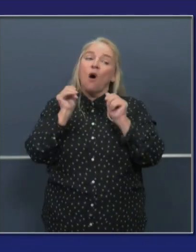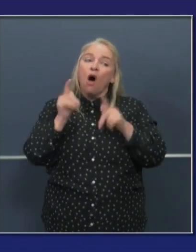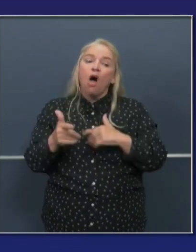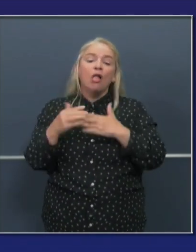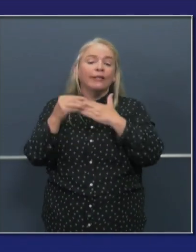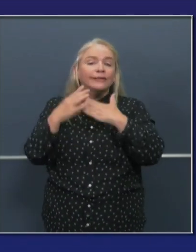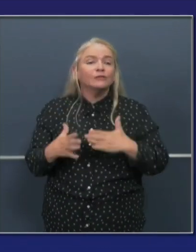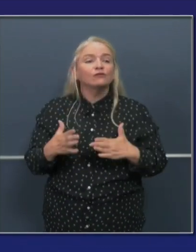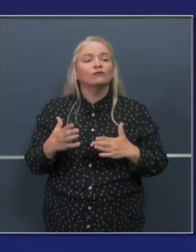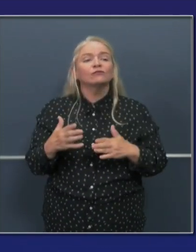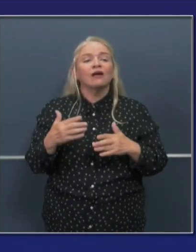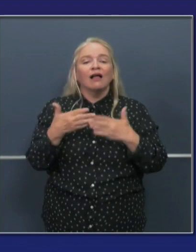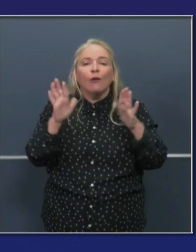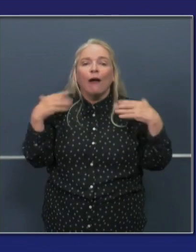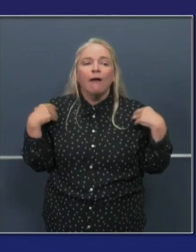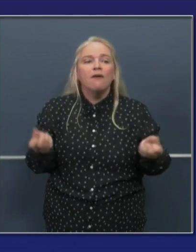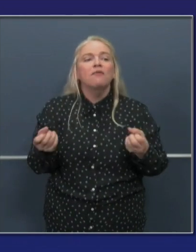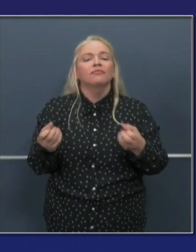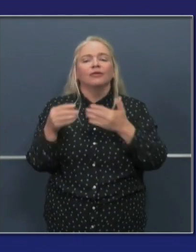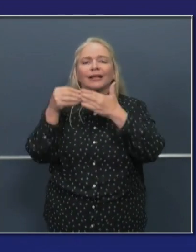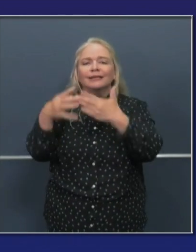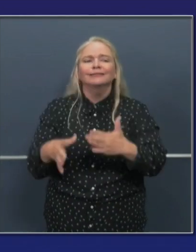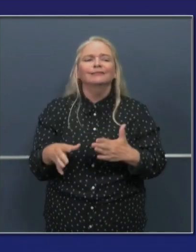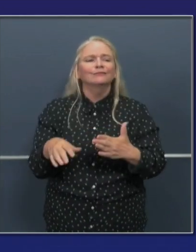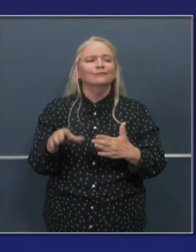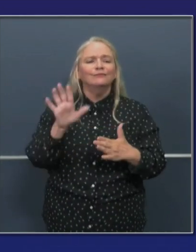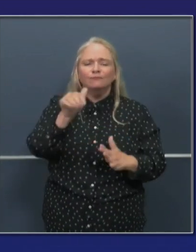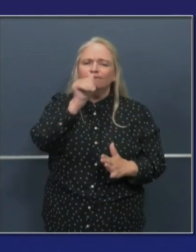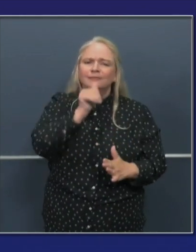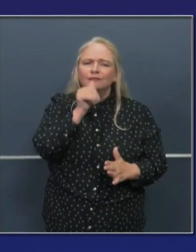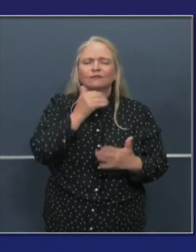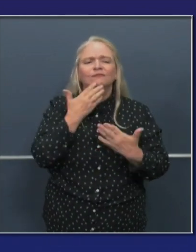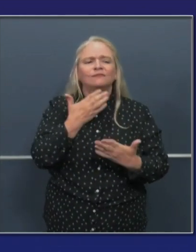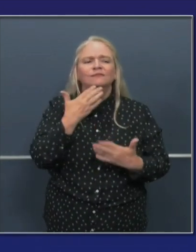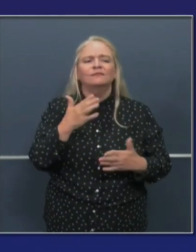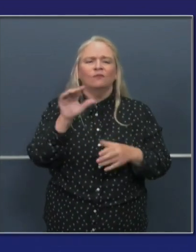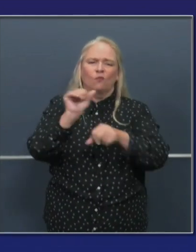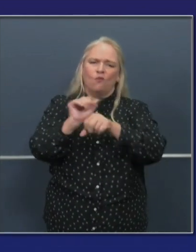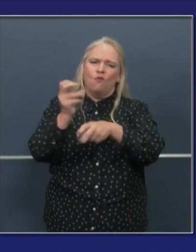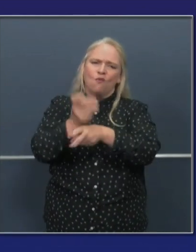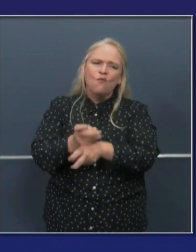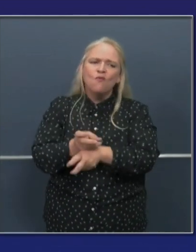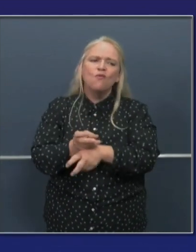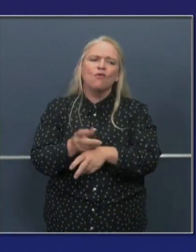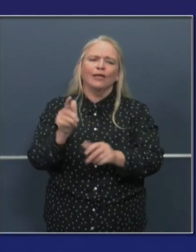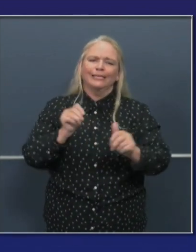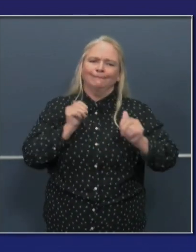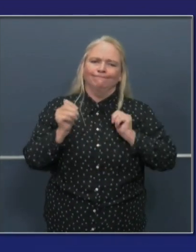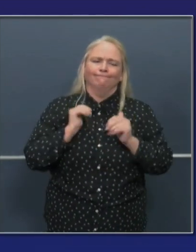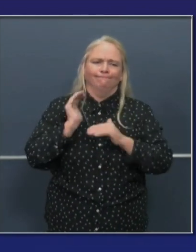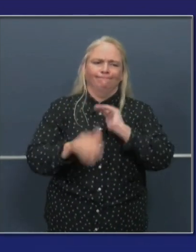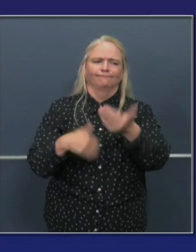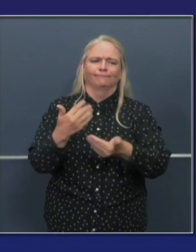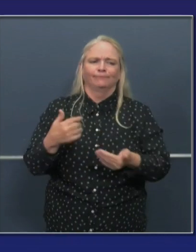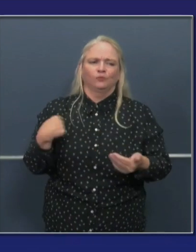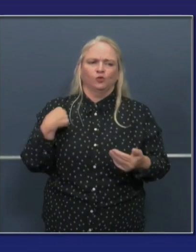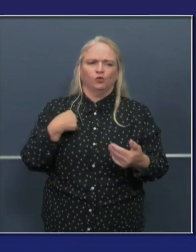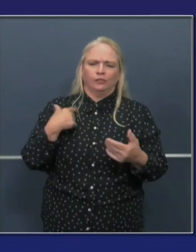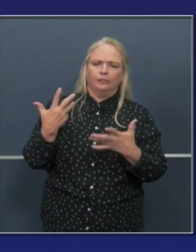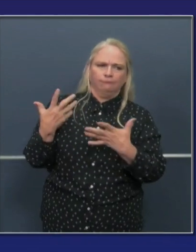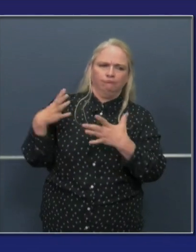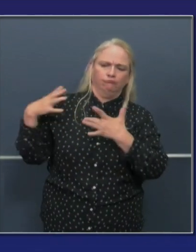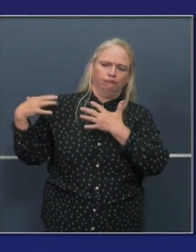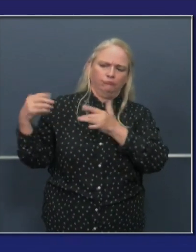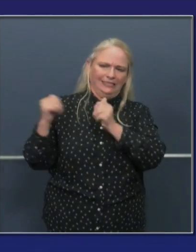of supervisors for their patience and their assertiveness as we move into this